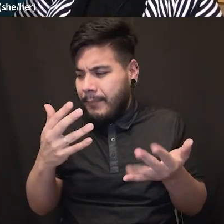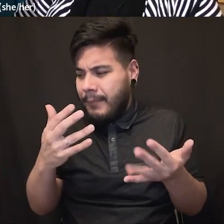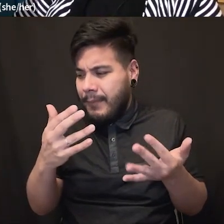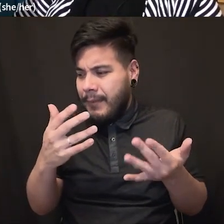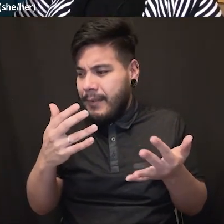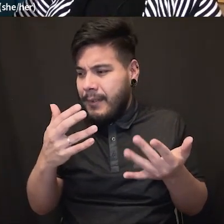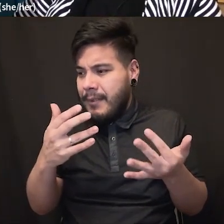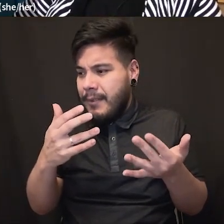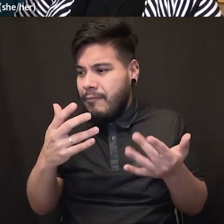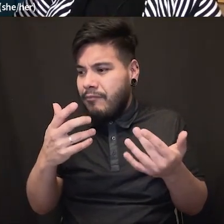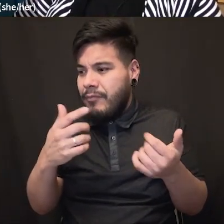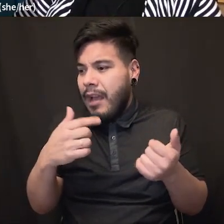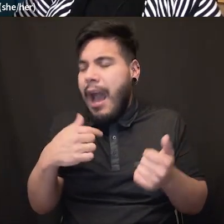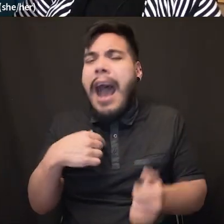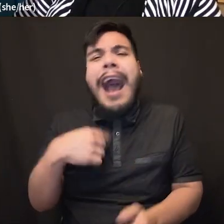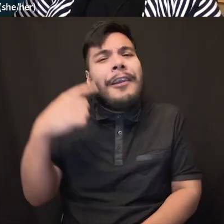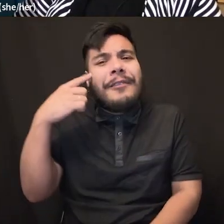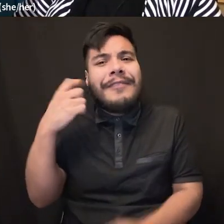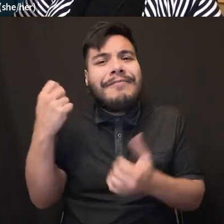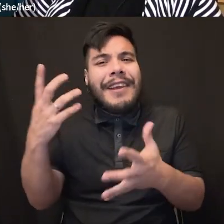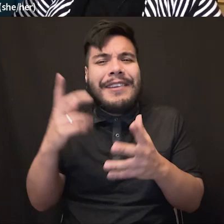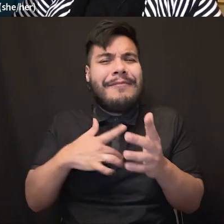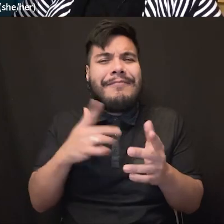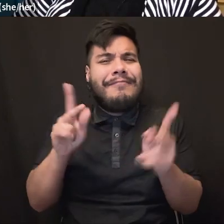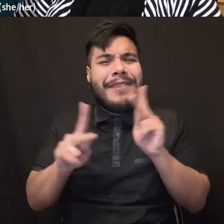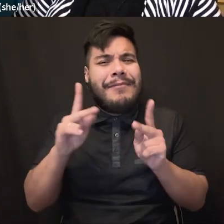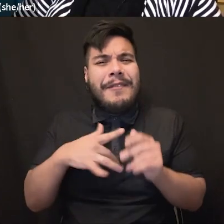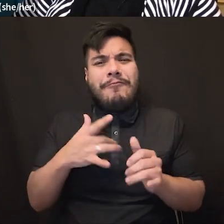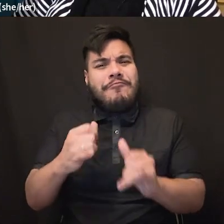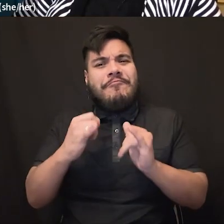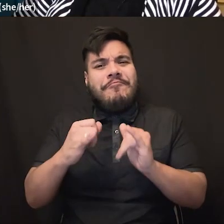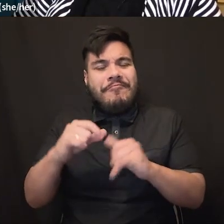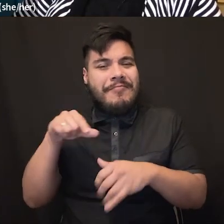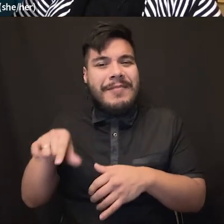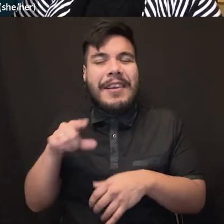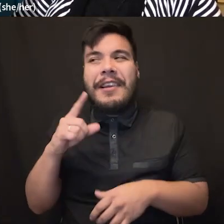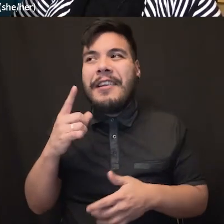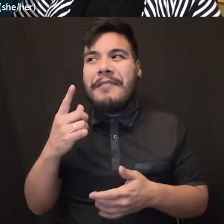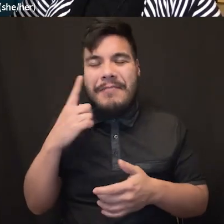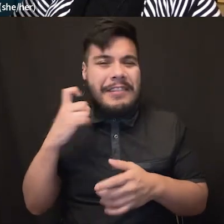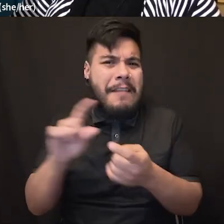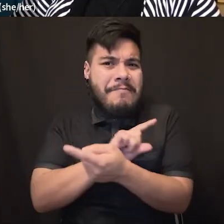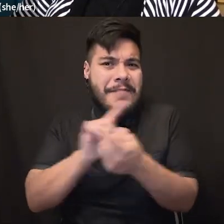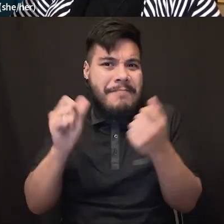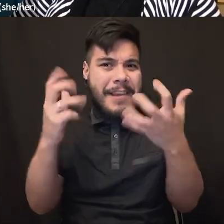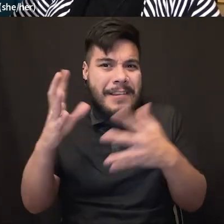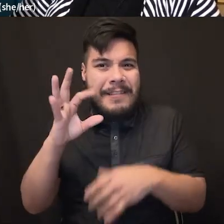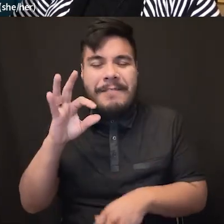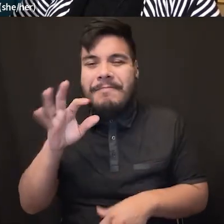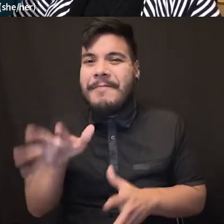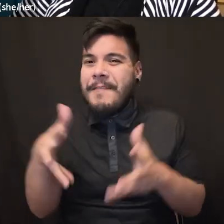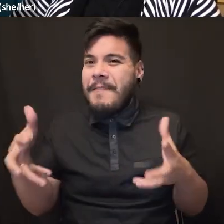I actually don't think that many people may relate to this. It's just because I've met a lot of fat people. And also,